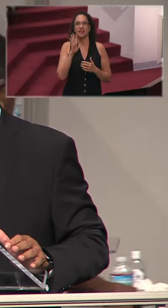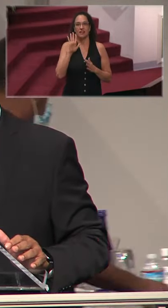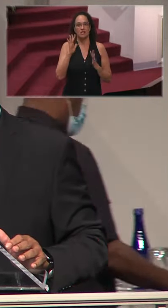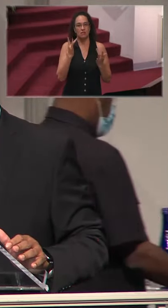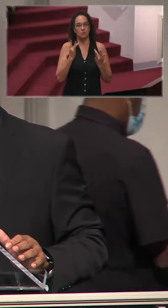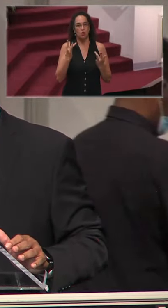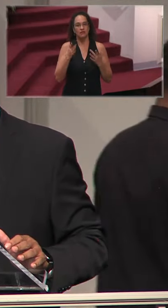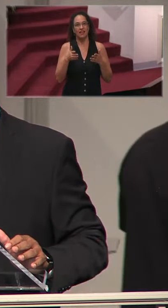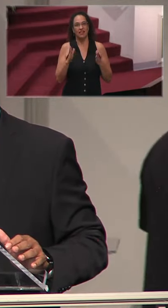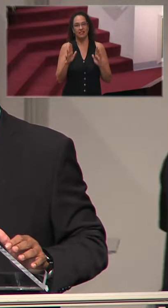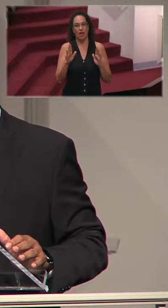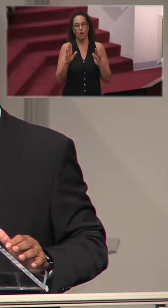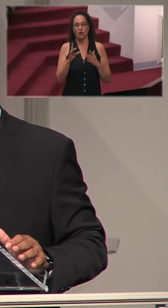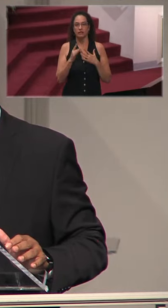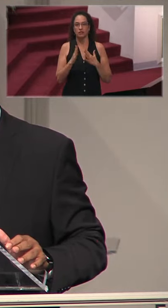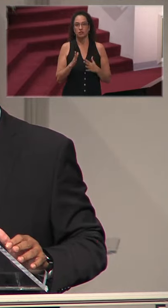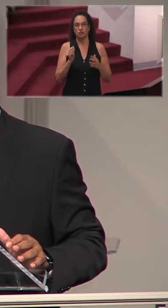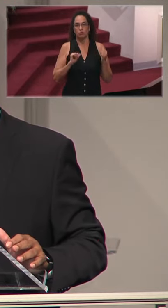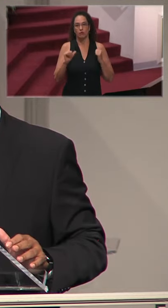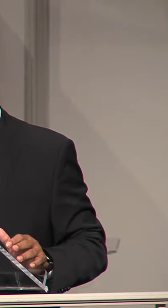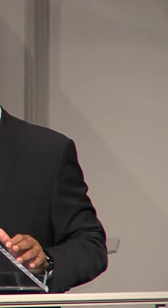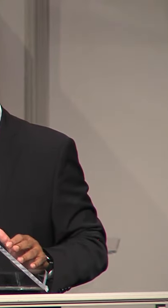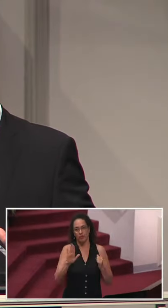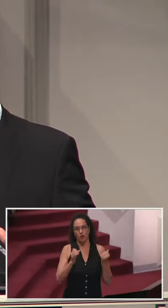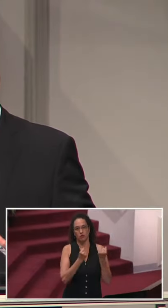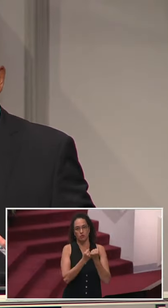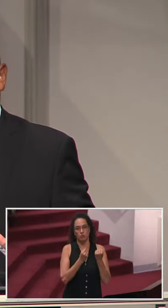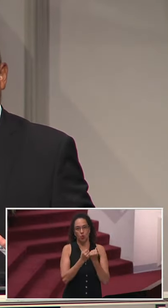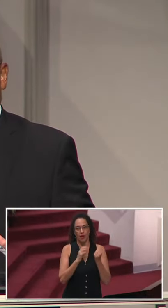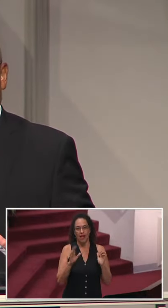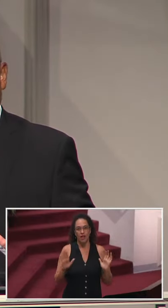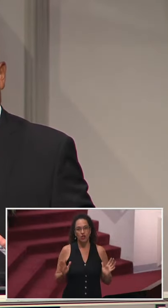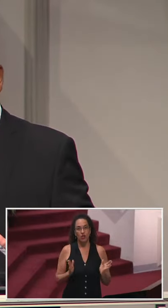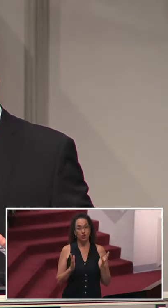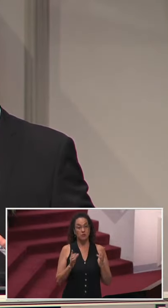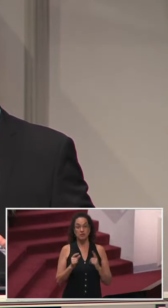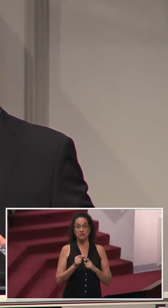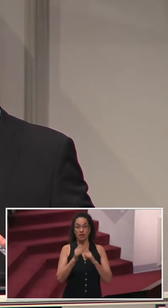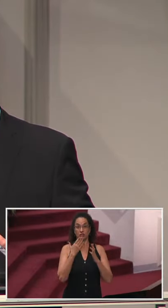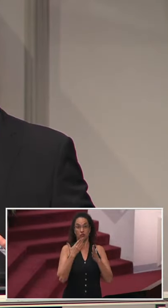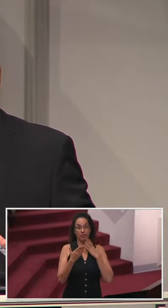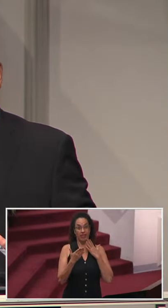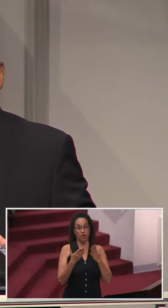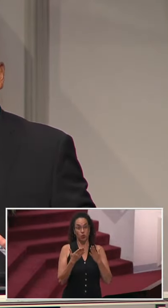CED ministry for their support and encouragement, and